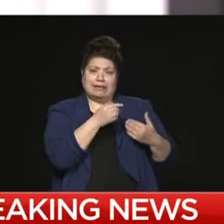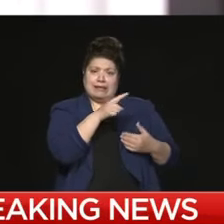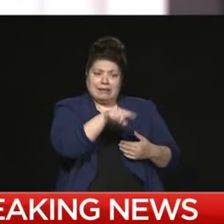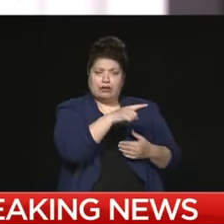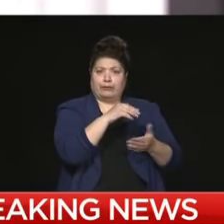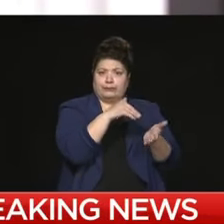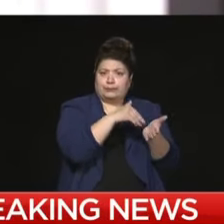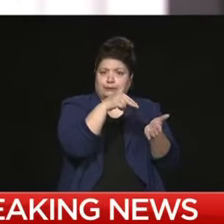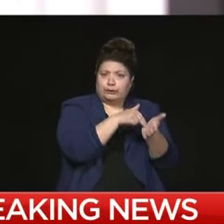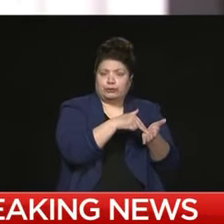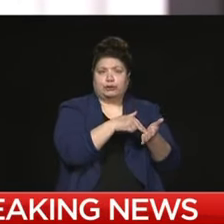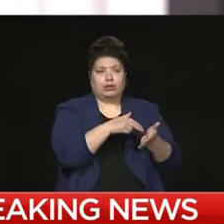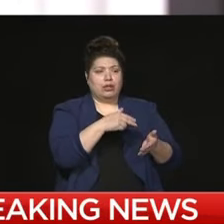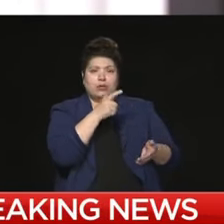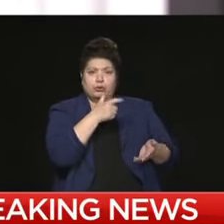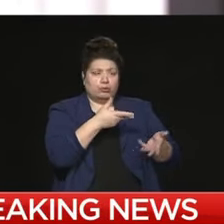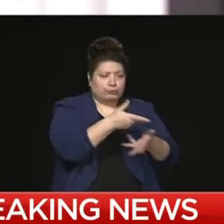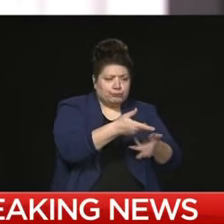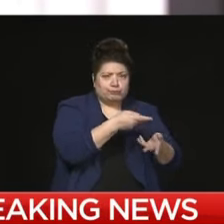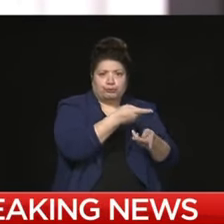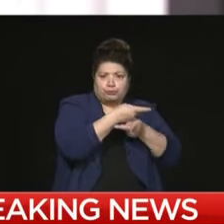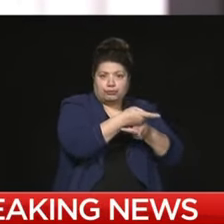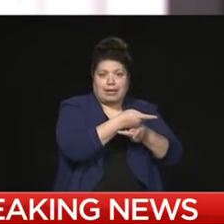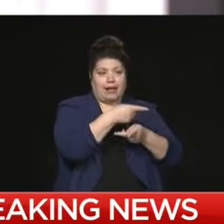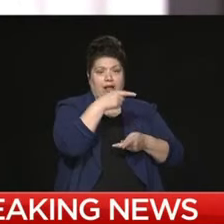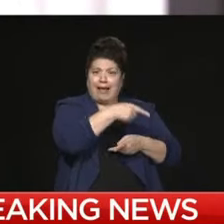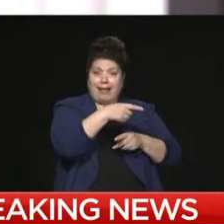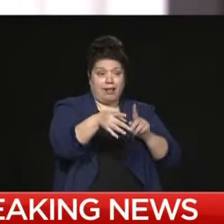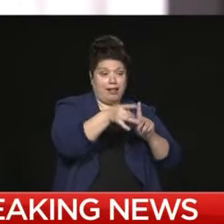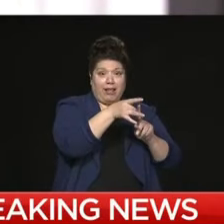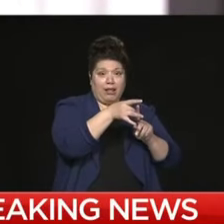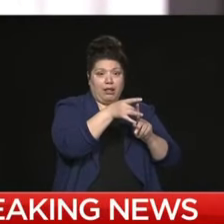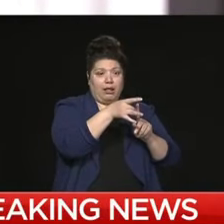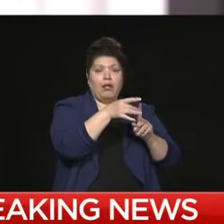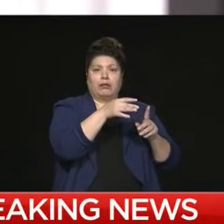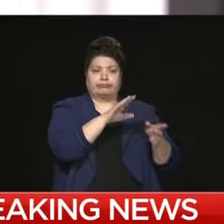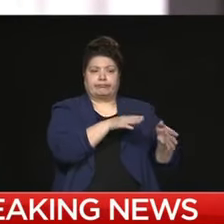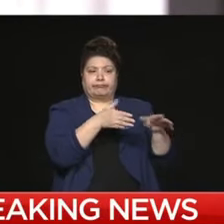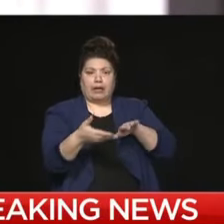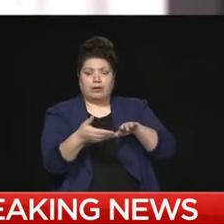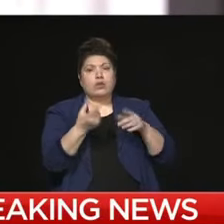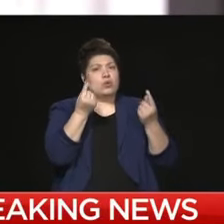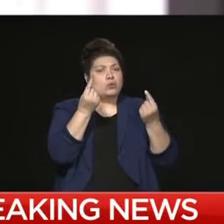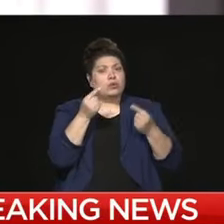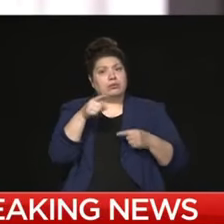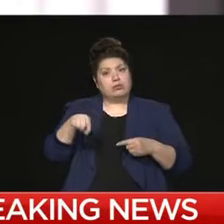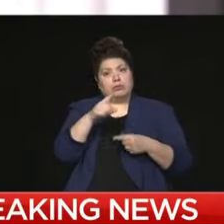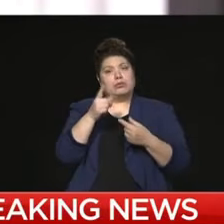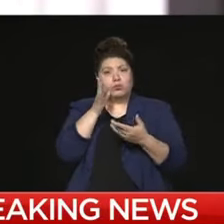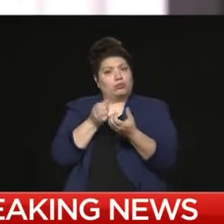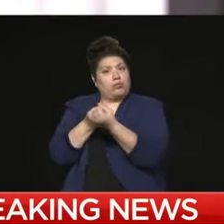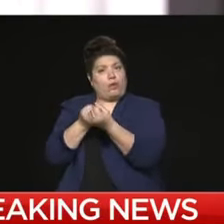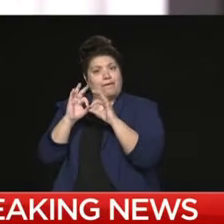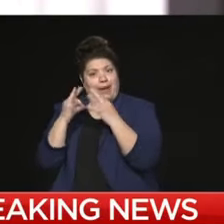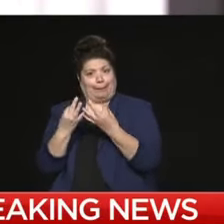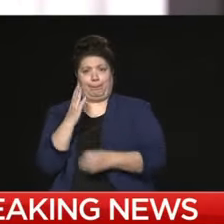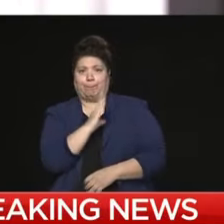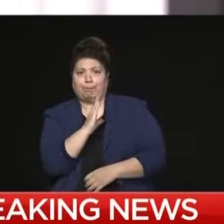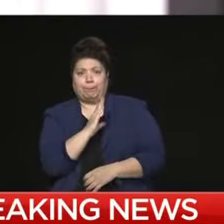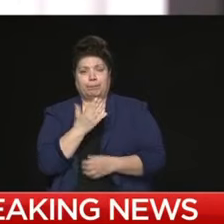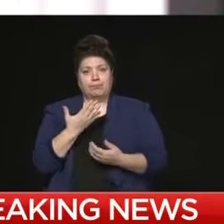in the fight against COVID-19? And what would the government possibly be looking at to support family members and dependents left behind? There have